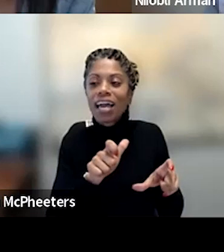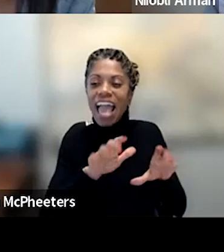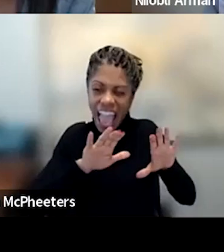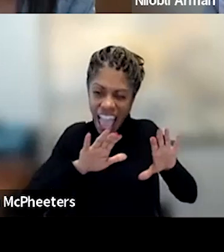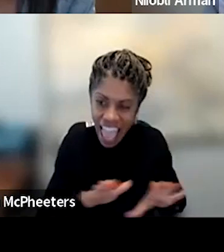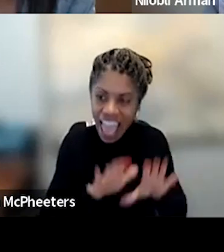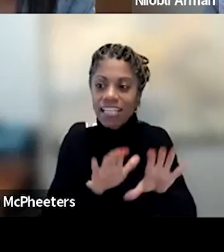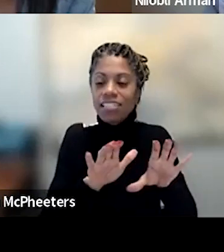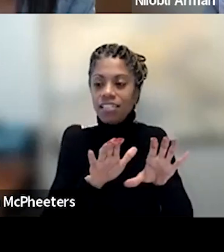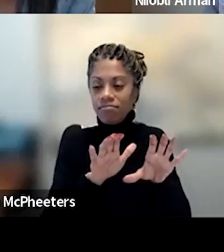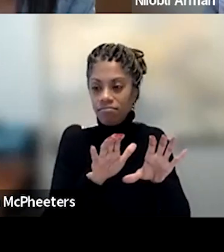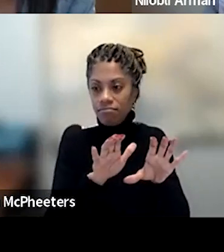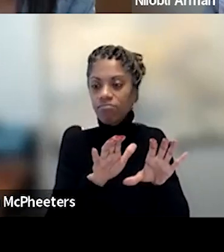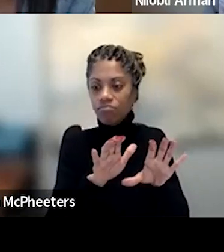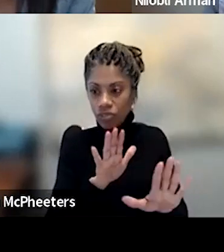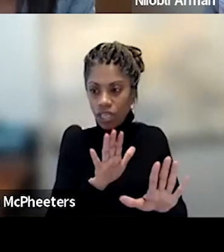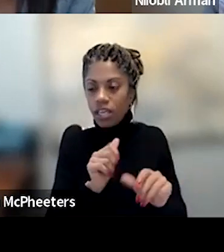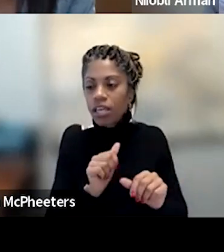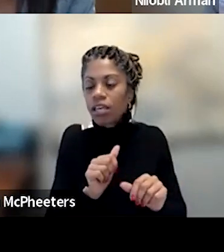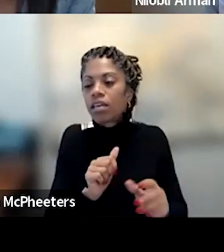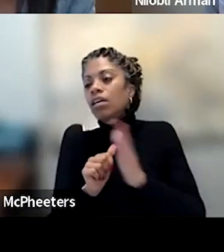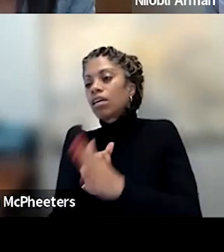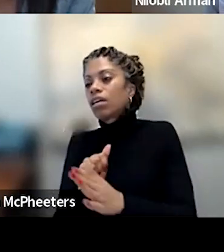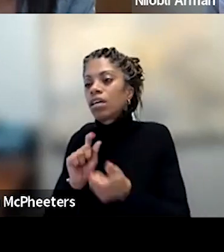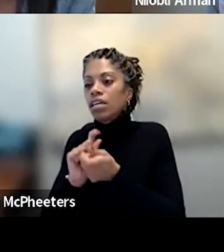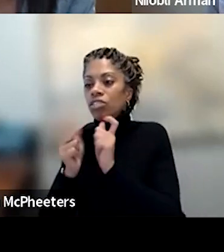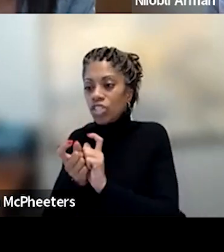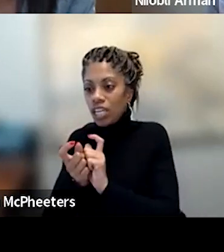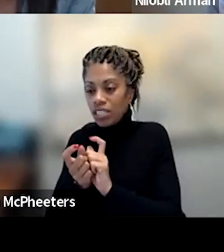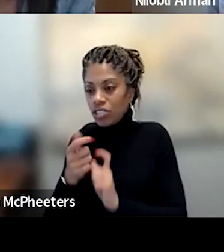acting. Whereas change agents are